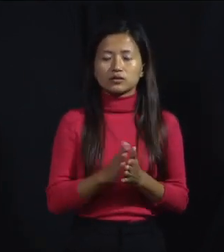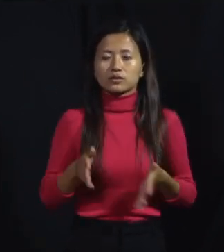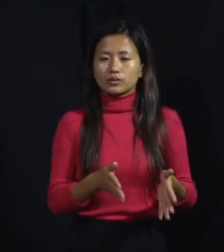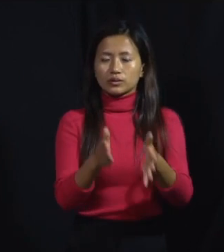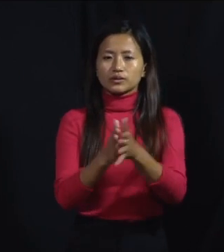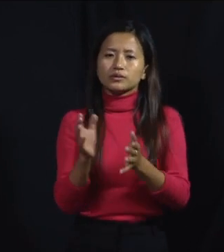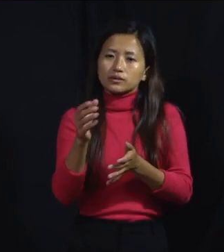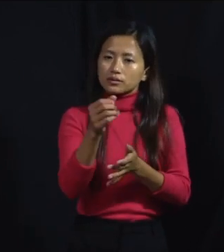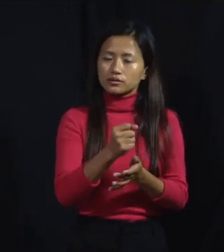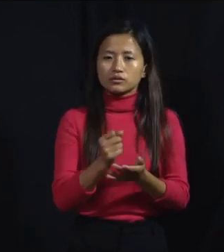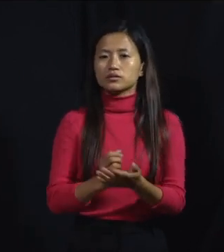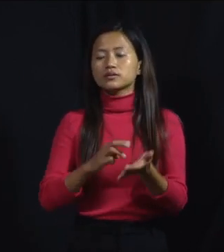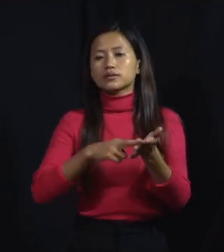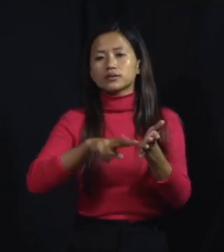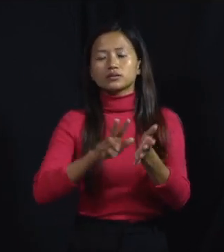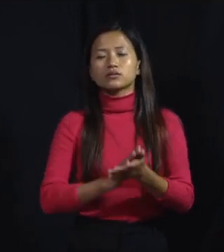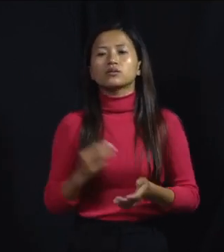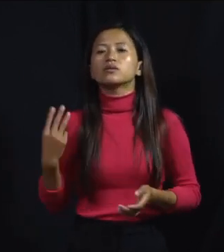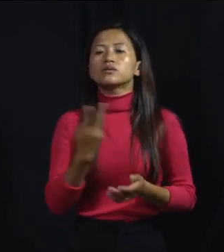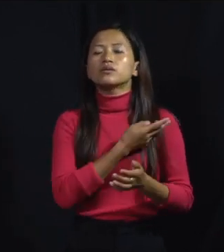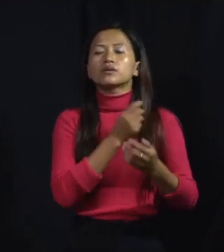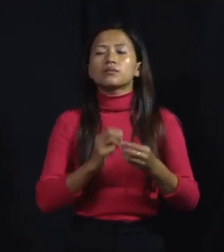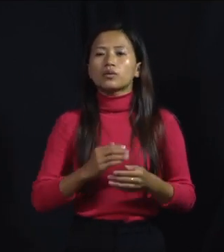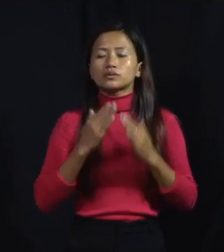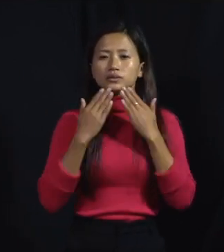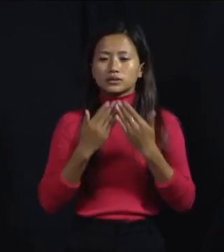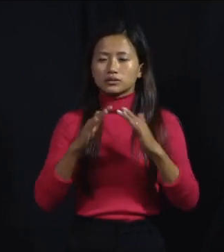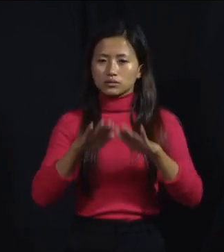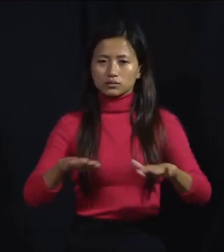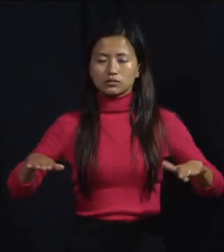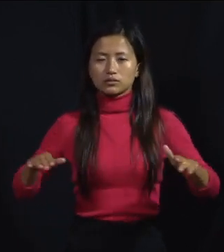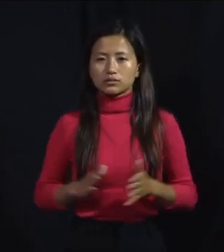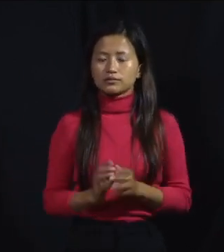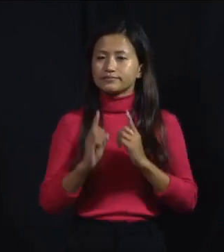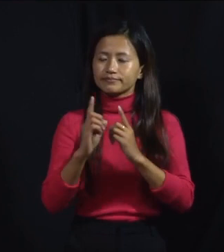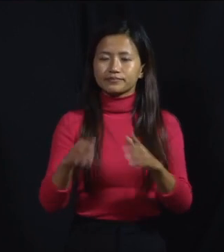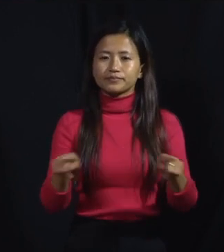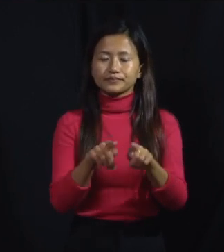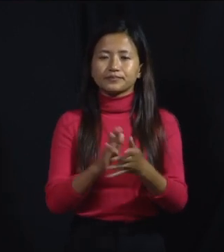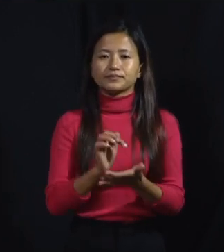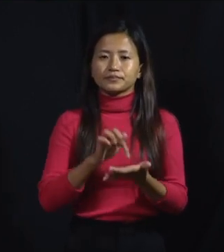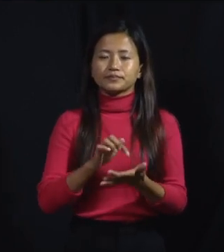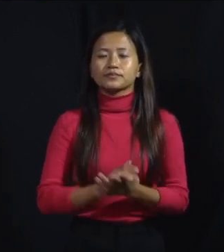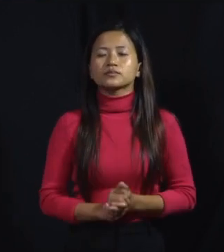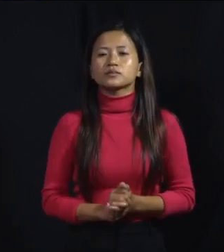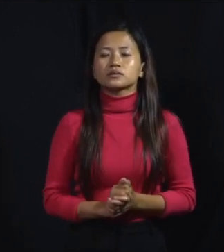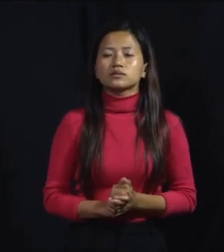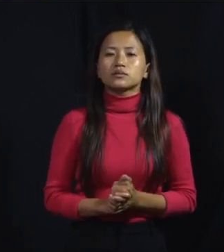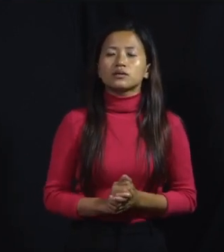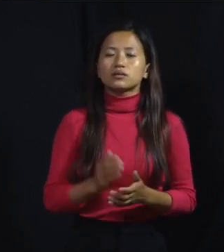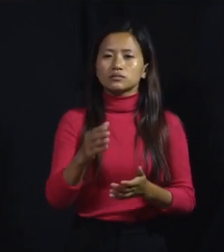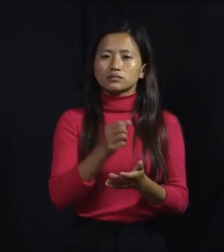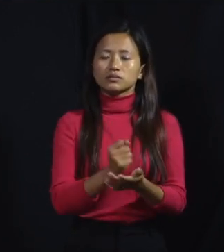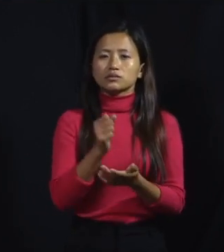is controlled in nature, and we mold the students likewise. And one example of uncontrolled environment can